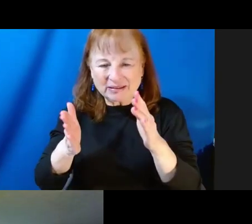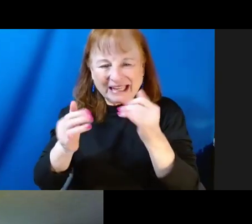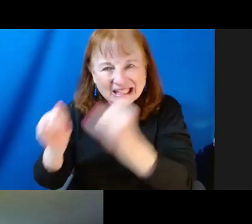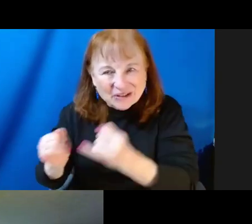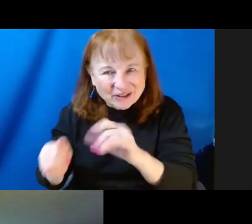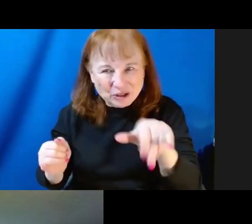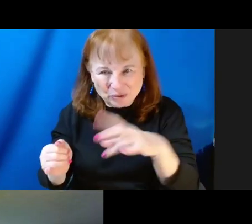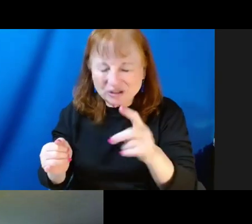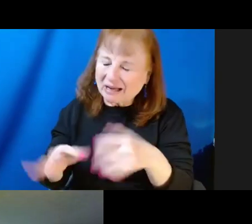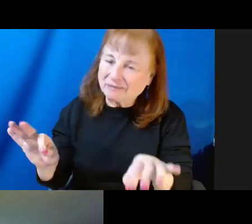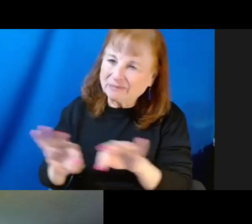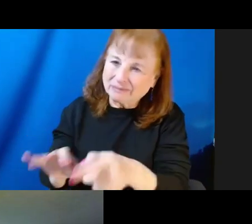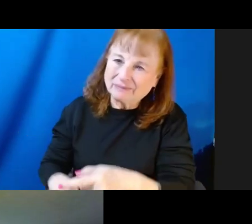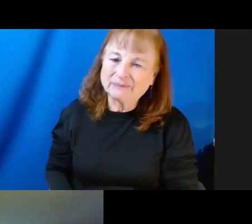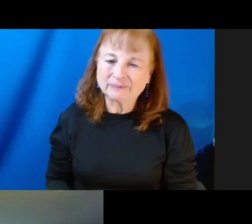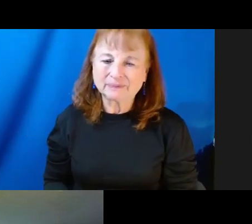are.